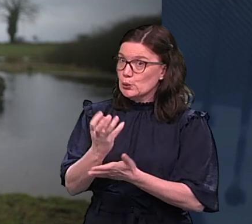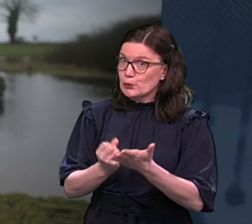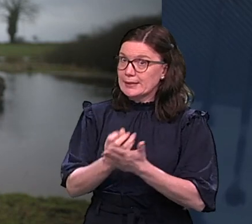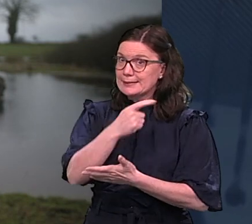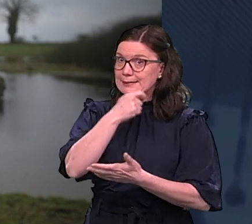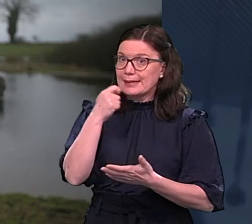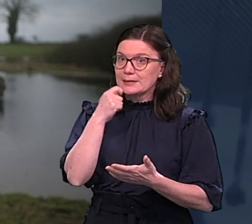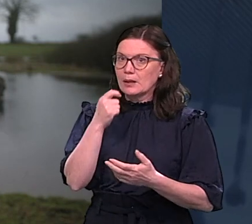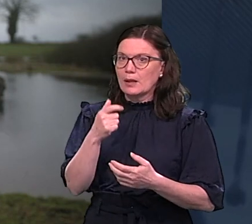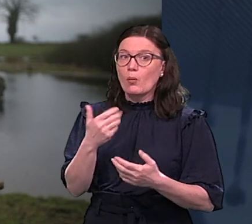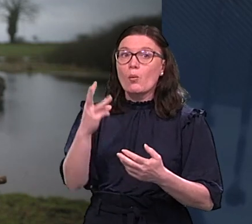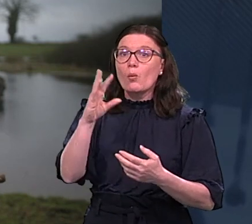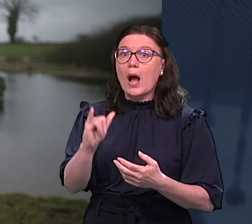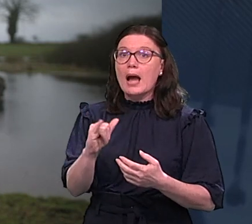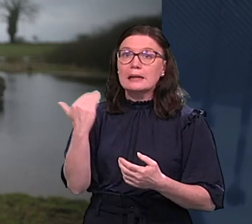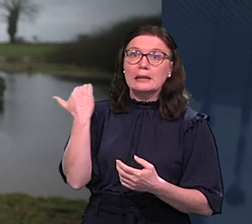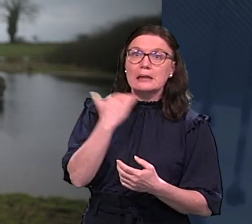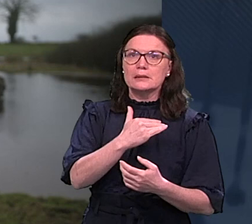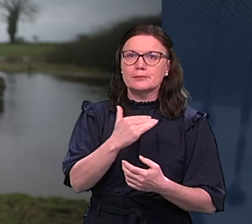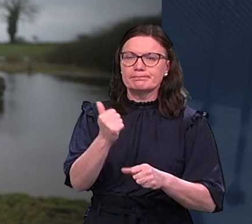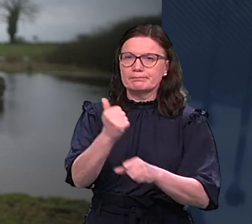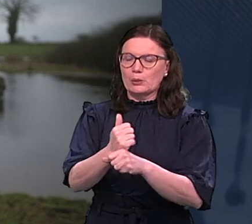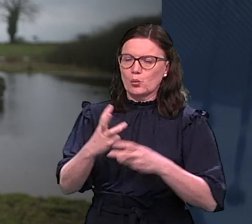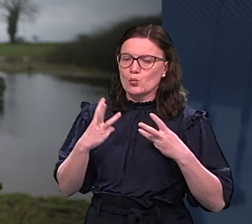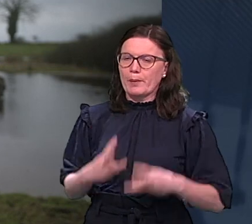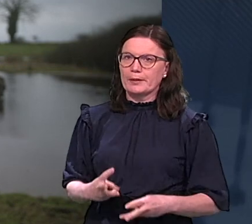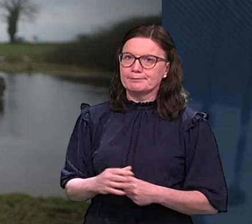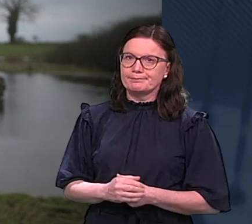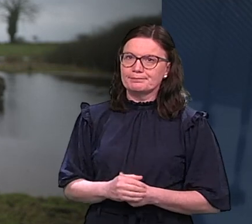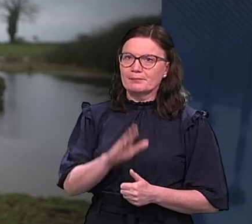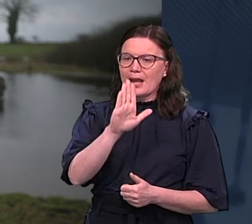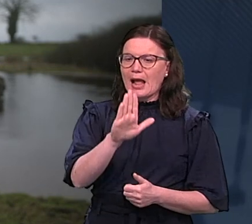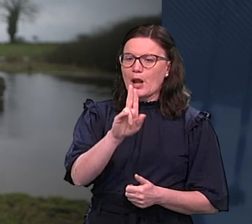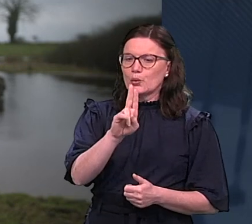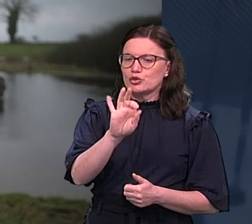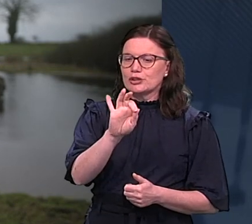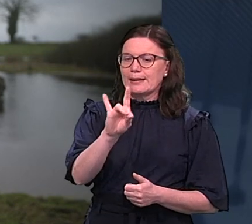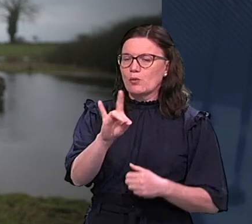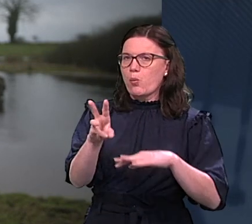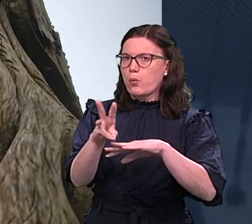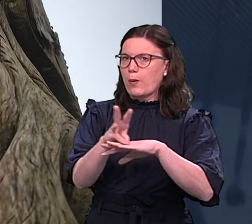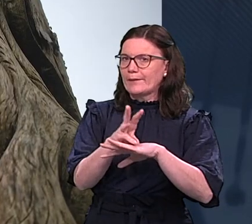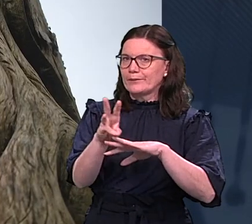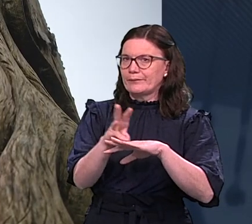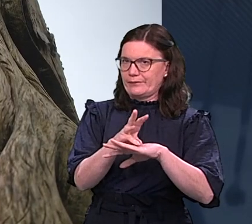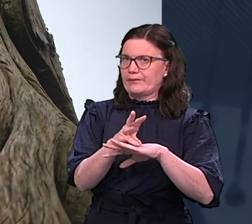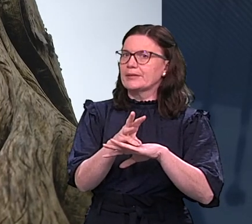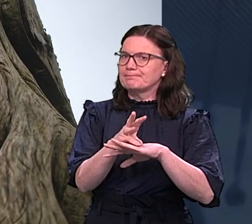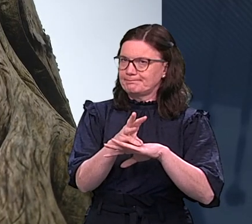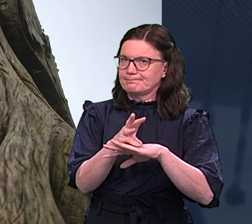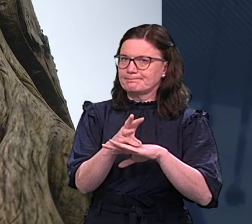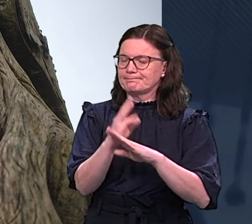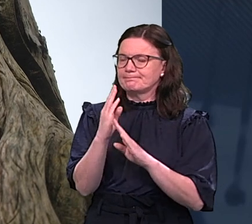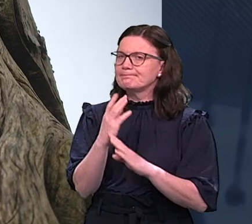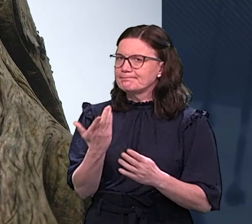it was all over a woman. See, Lu, his wife, was said to have